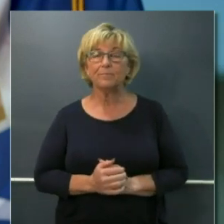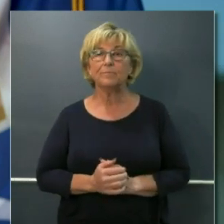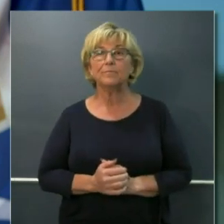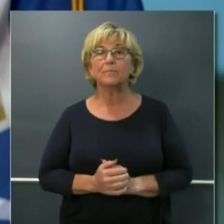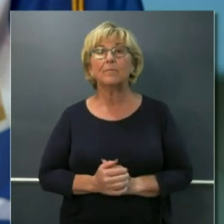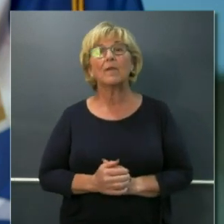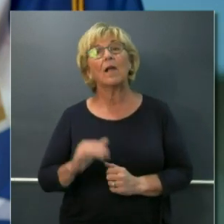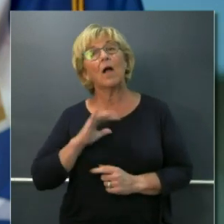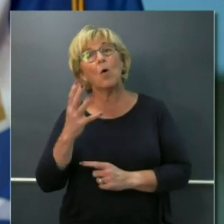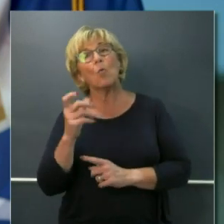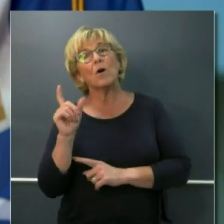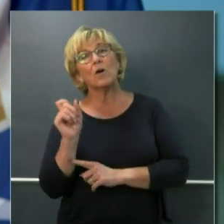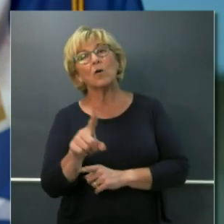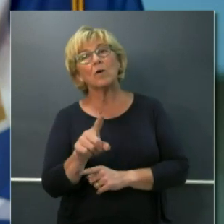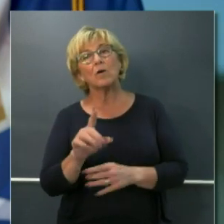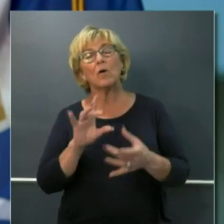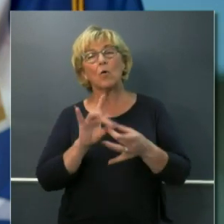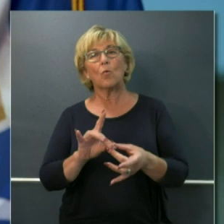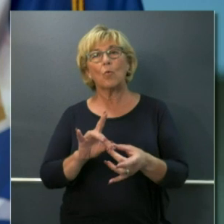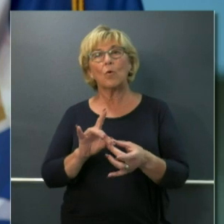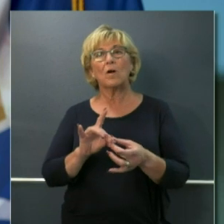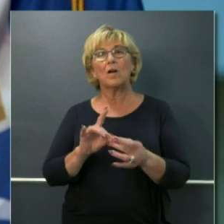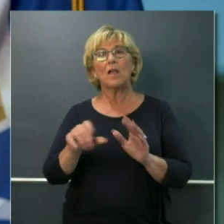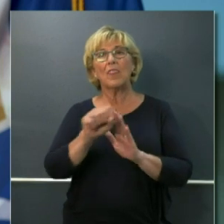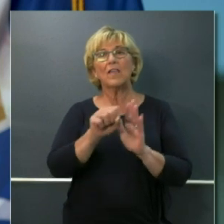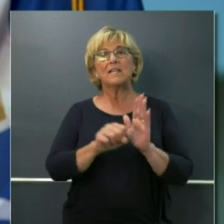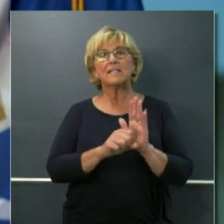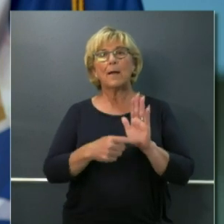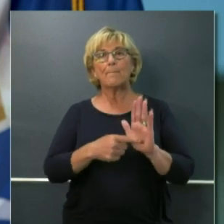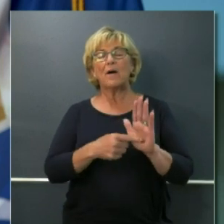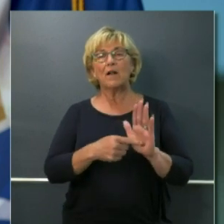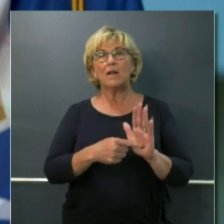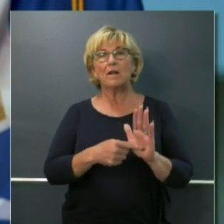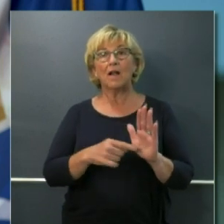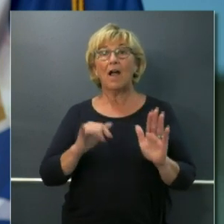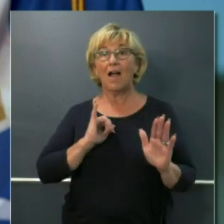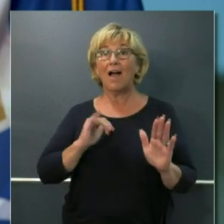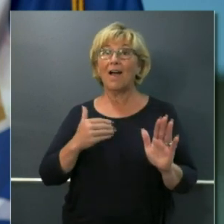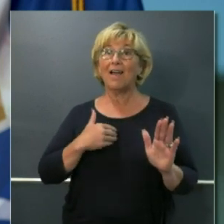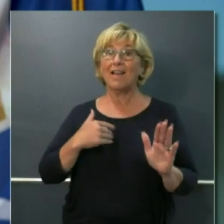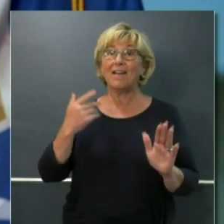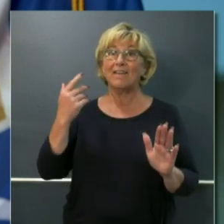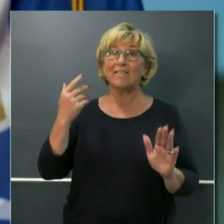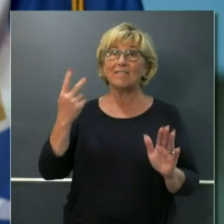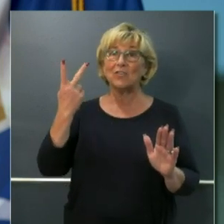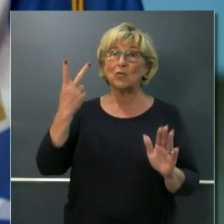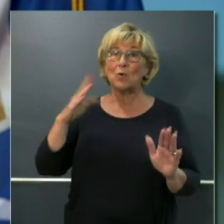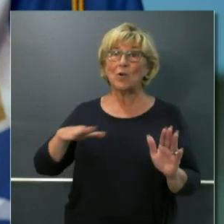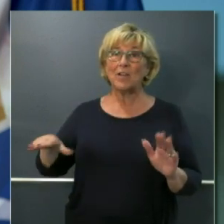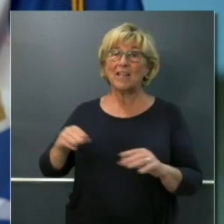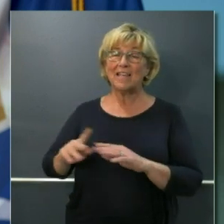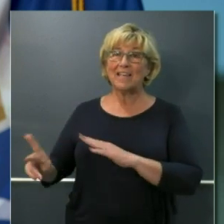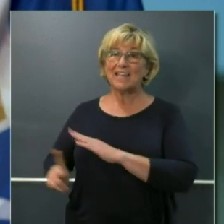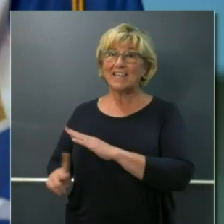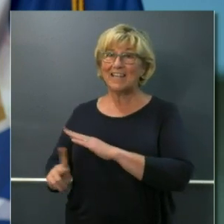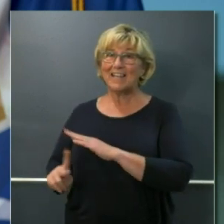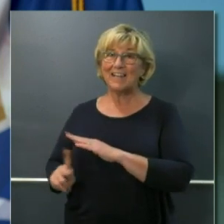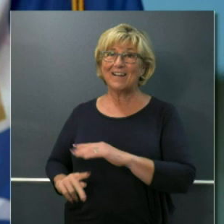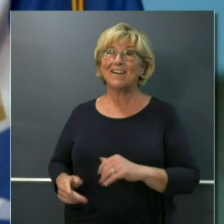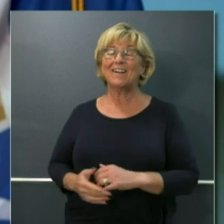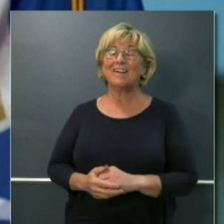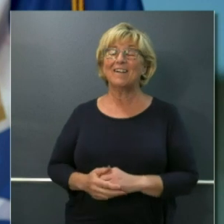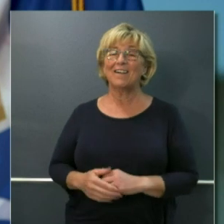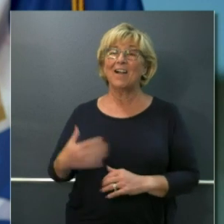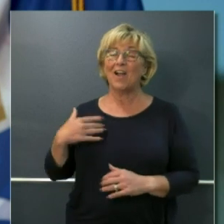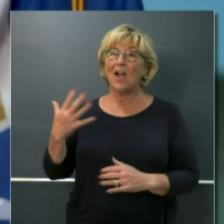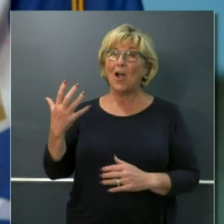I have a question I want to ask you about the state's model, but as the father of two kids in kindergarten, I would be remiss if I didn't ask you to elaborate a little bit